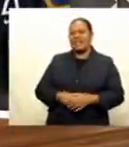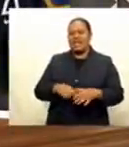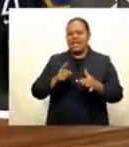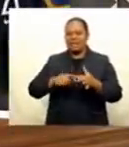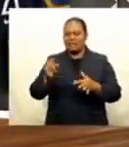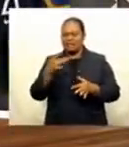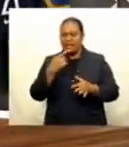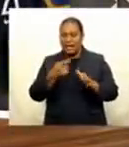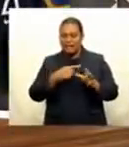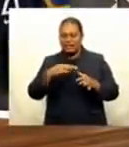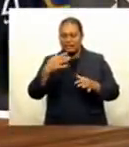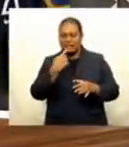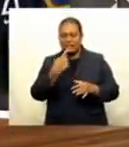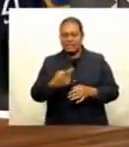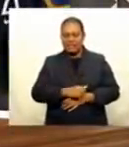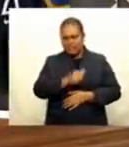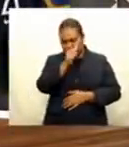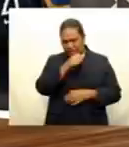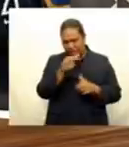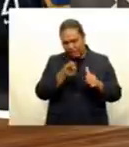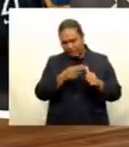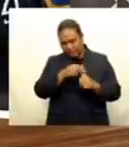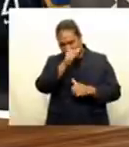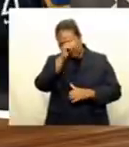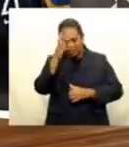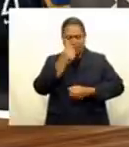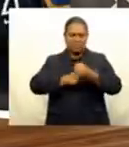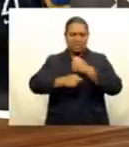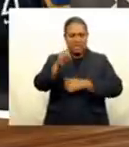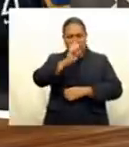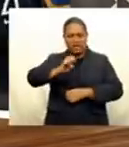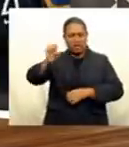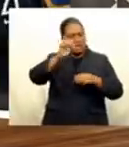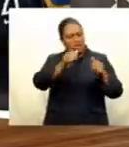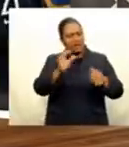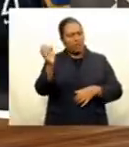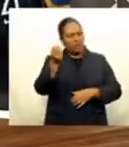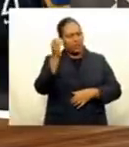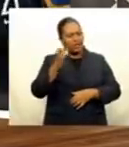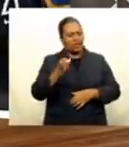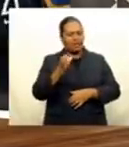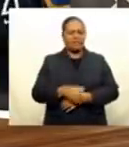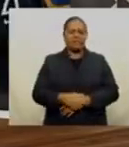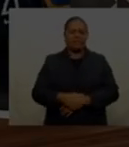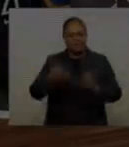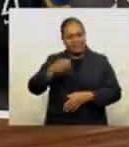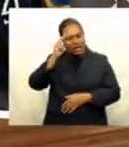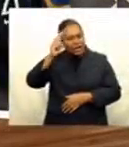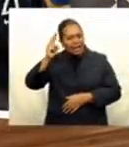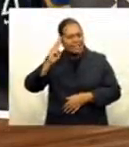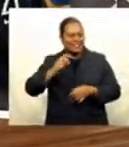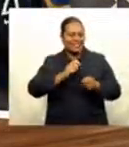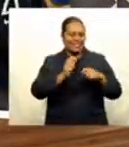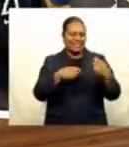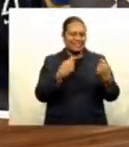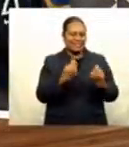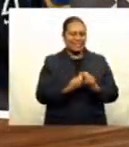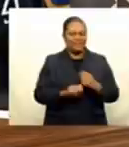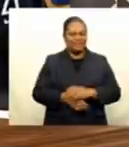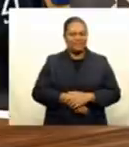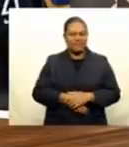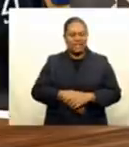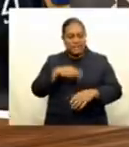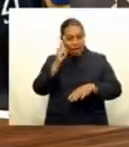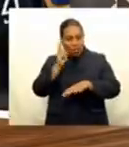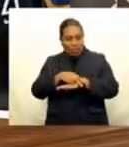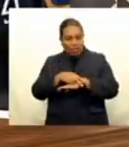believes France are super favourites to become world and European champions with victory at Euro 2020. Remember, you can watch all